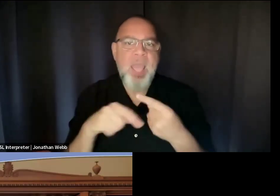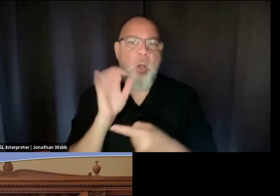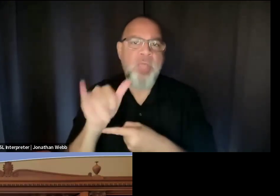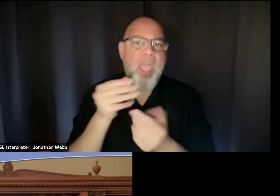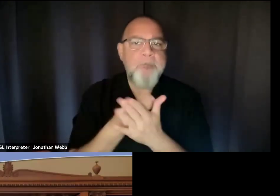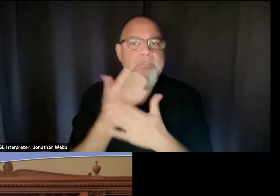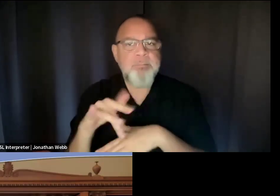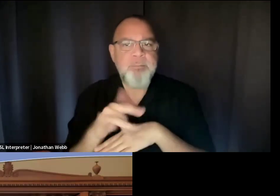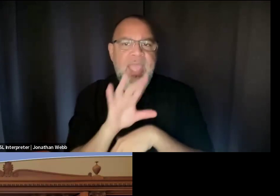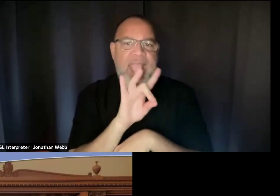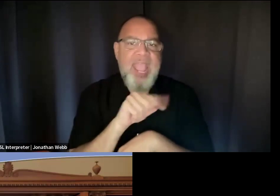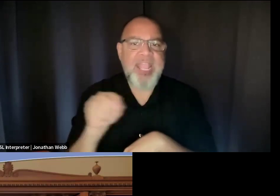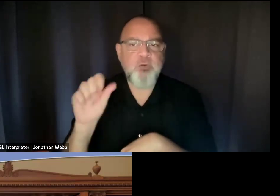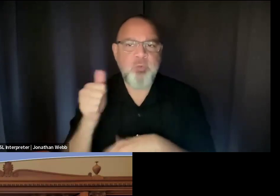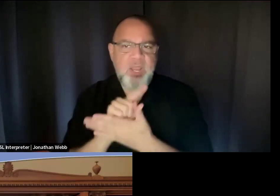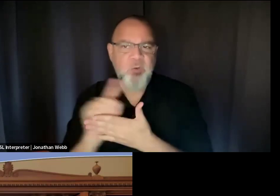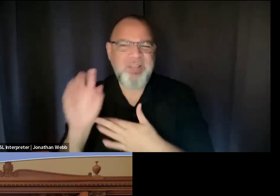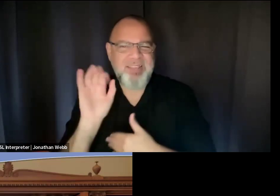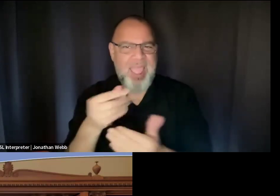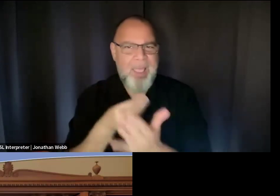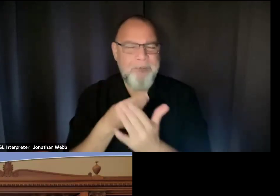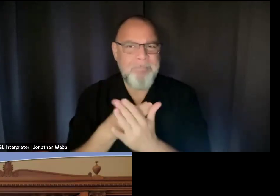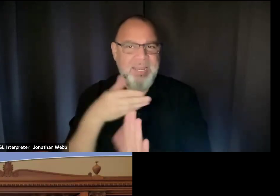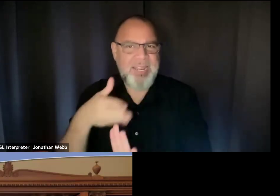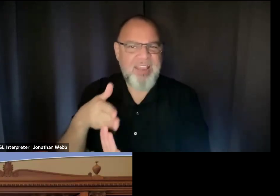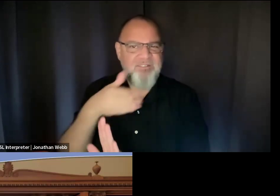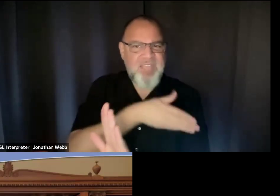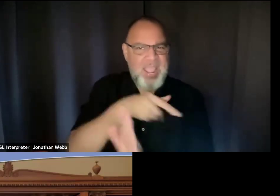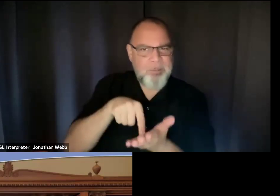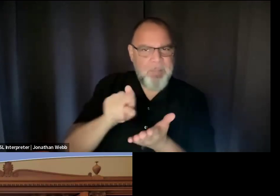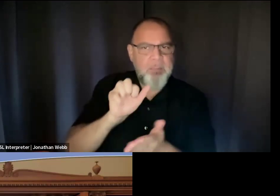advance payments or would they be reimbursements? And is there a matching requirement?